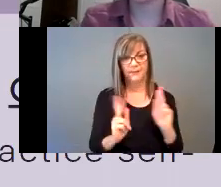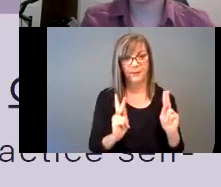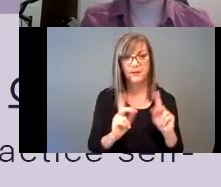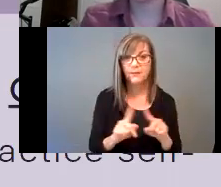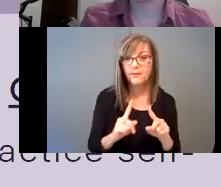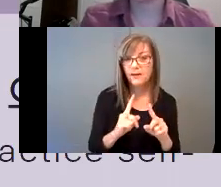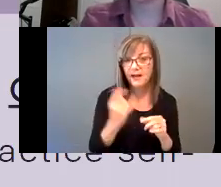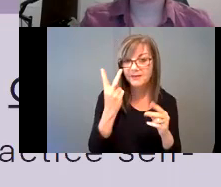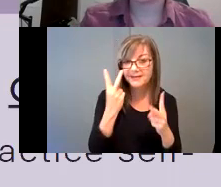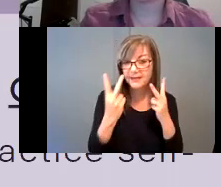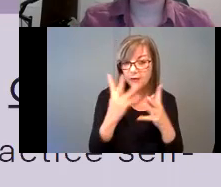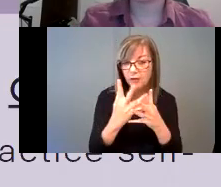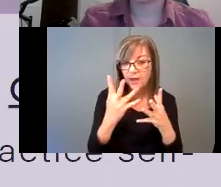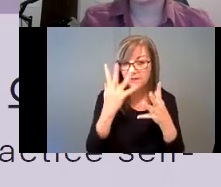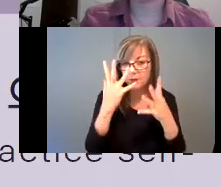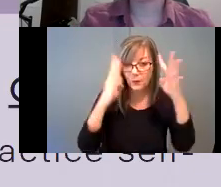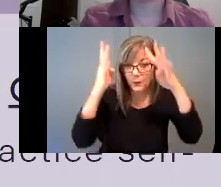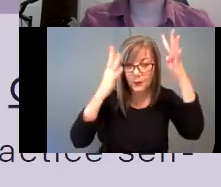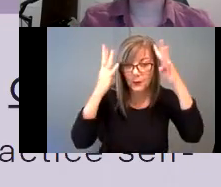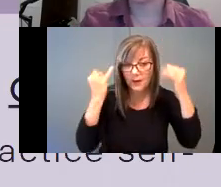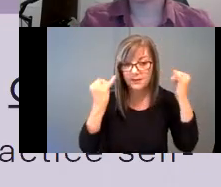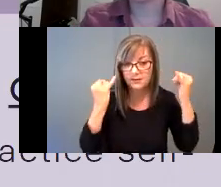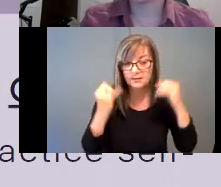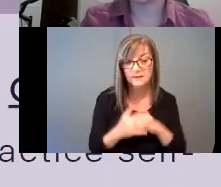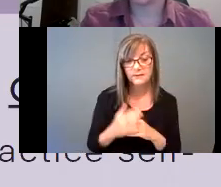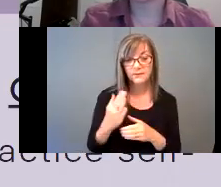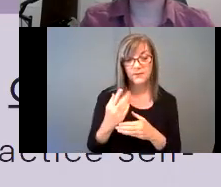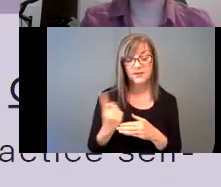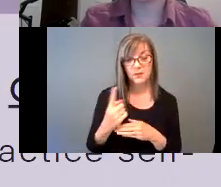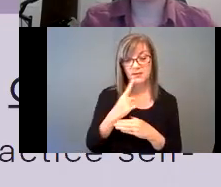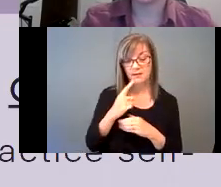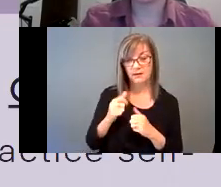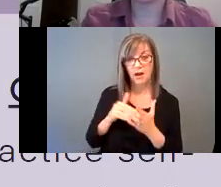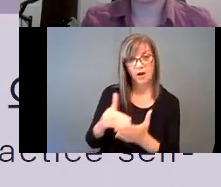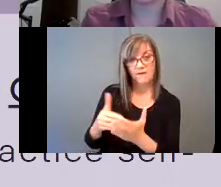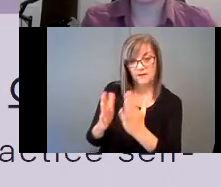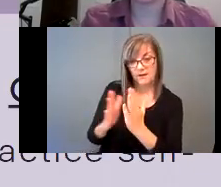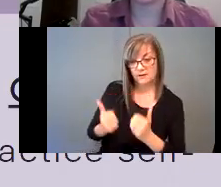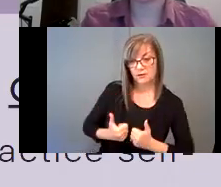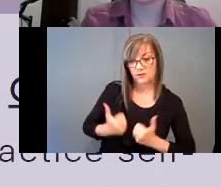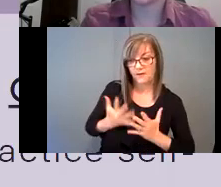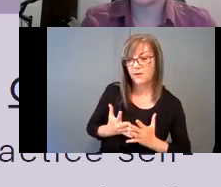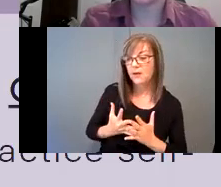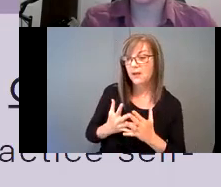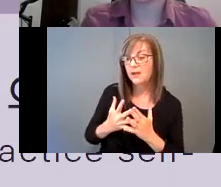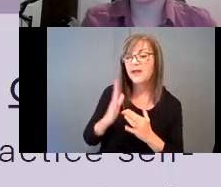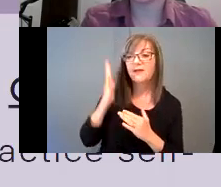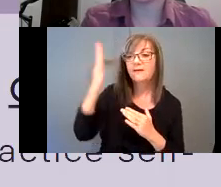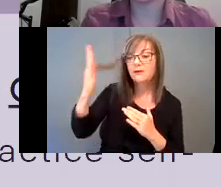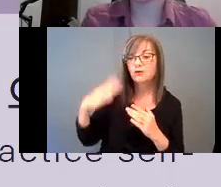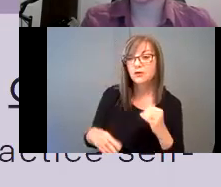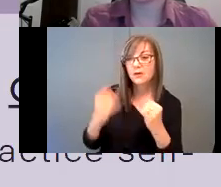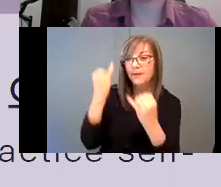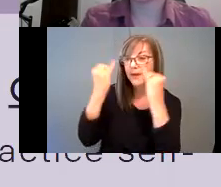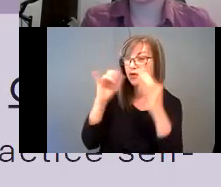here. So someone is sharing, they often ask a survivor if they could imagine a perfect day in the future. What does that day look like for